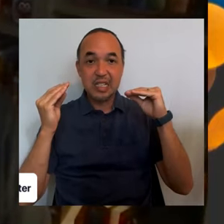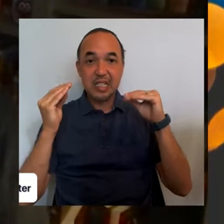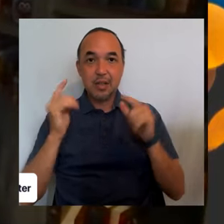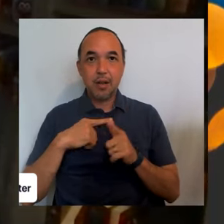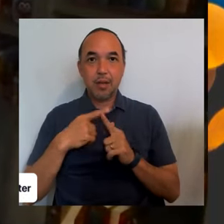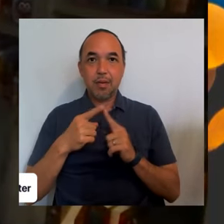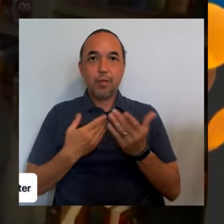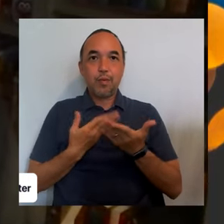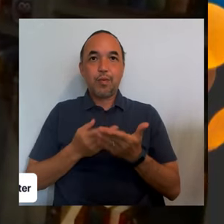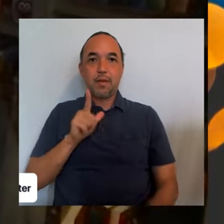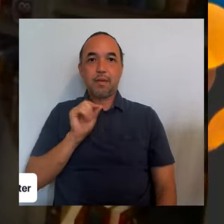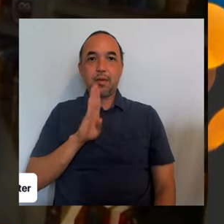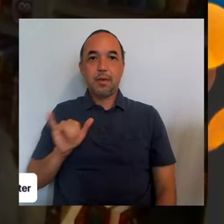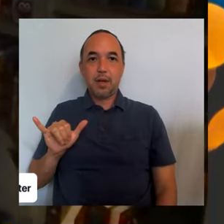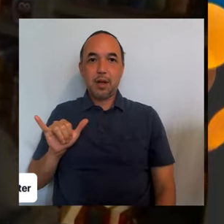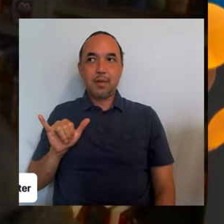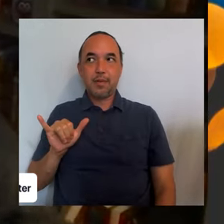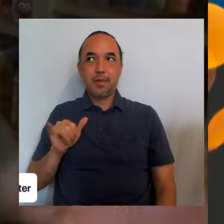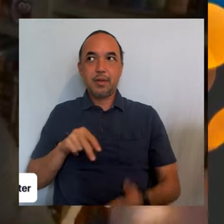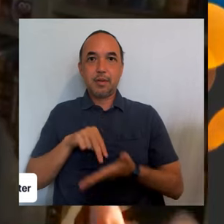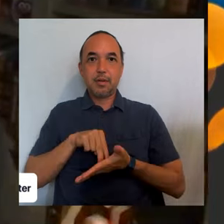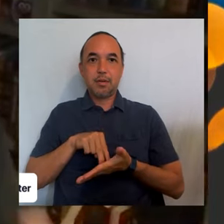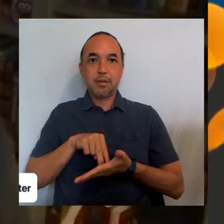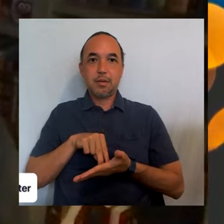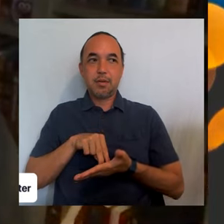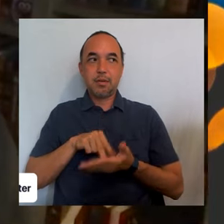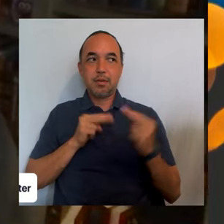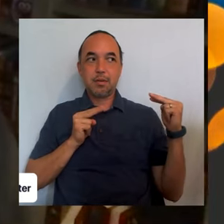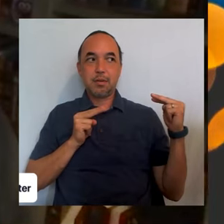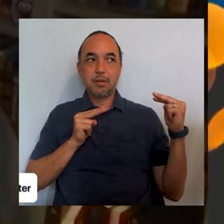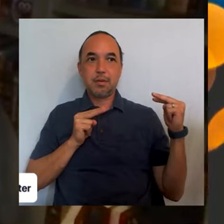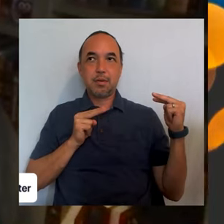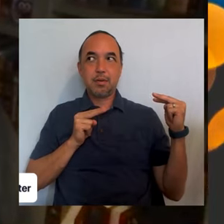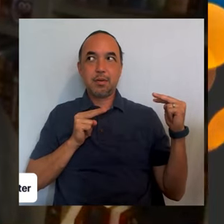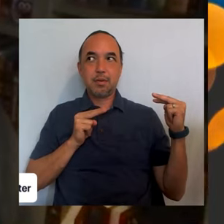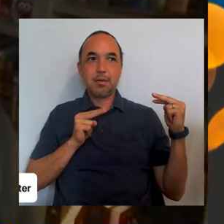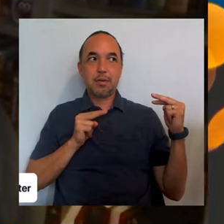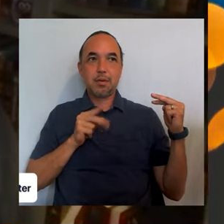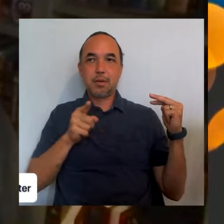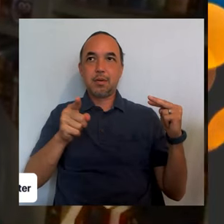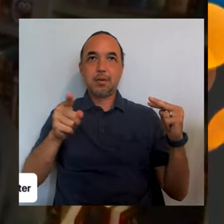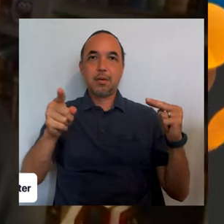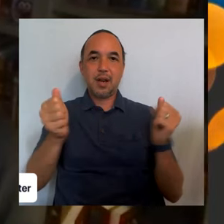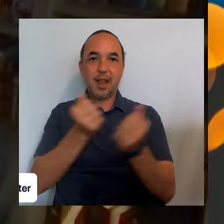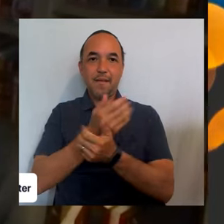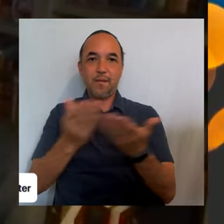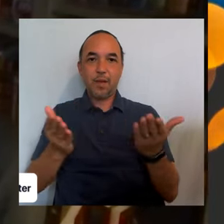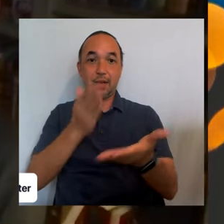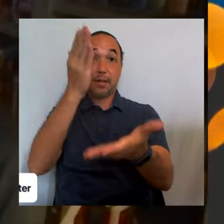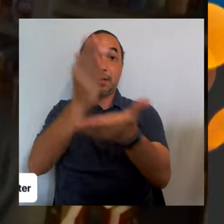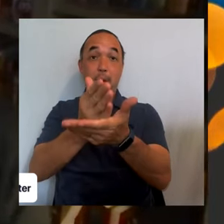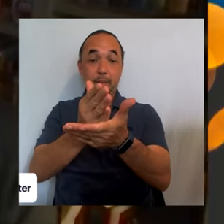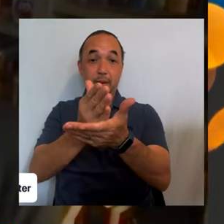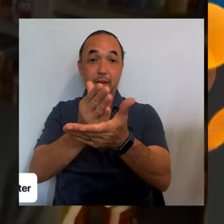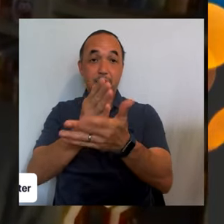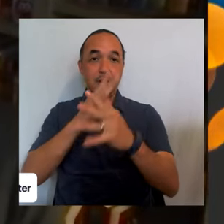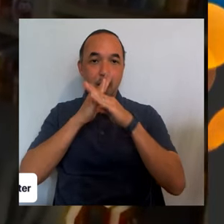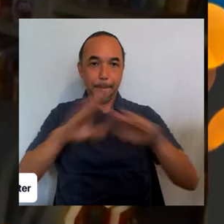lobby looking at each other, and it all just stopped. And that was a crazy